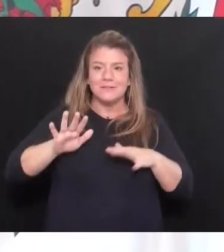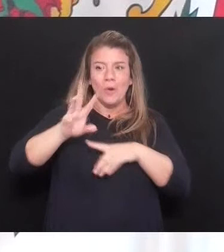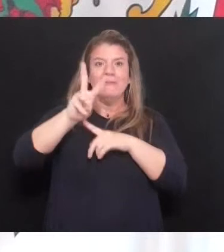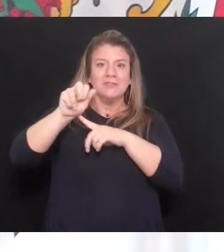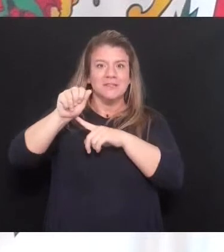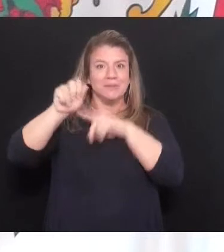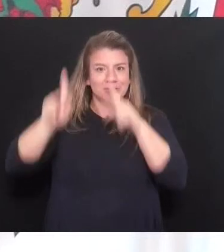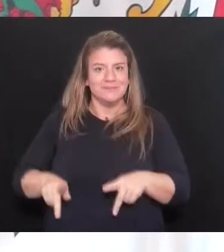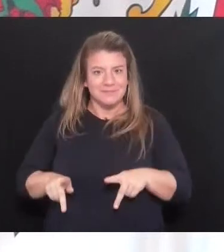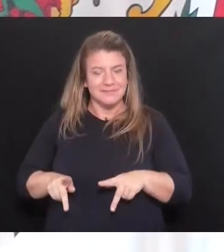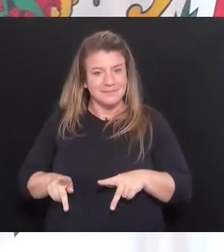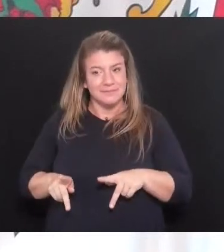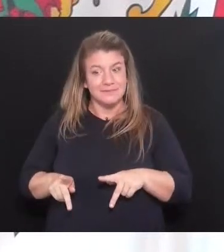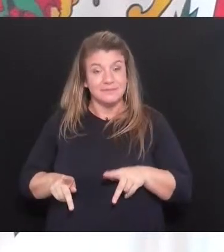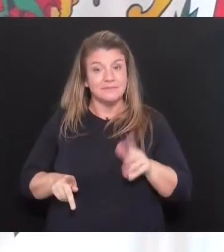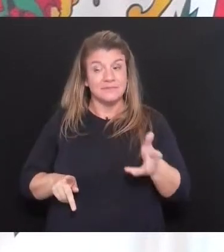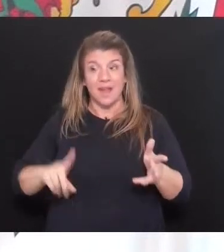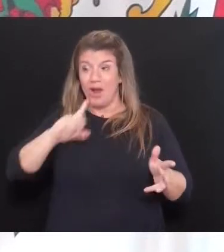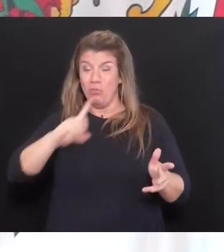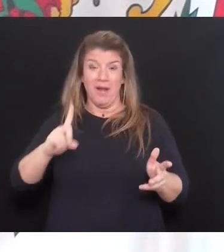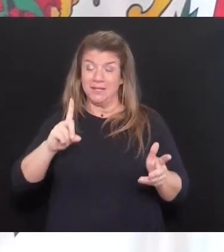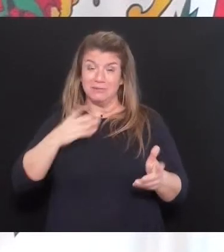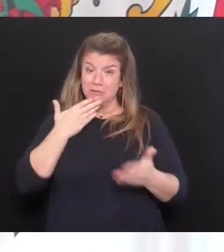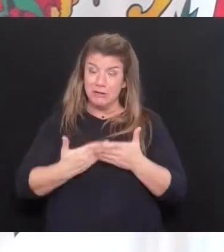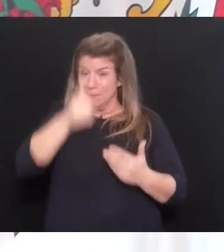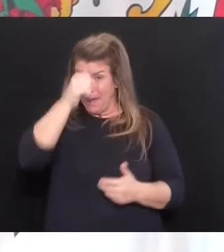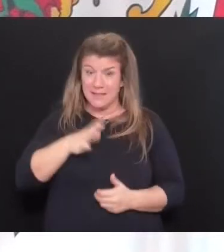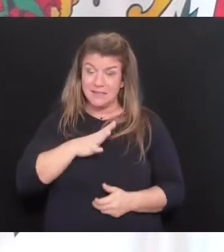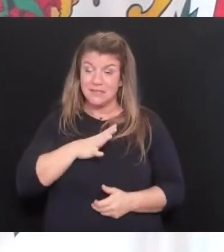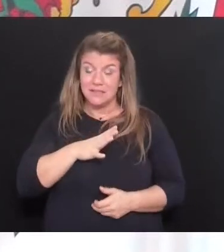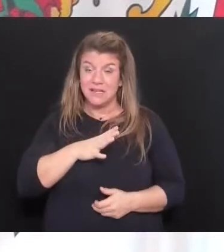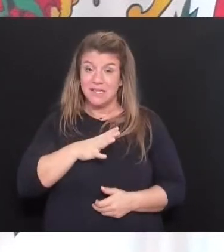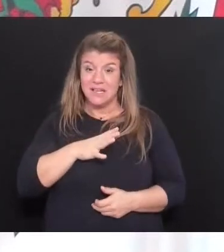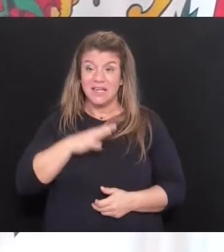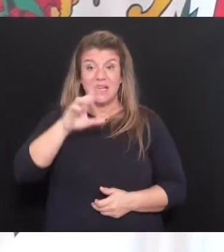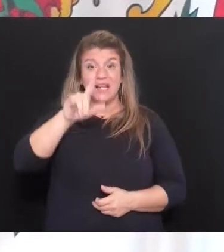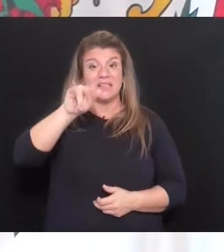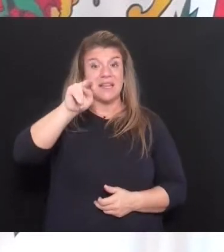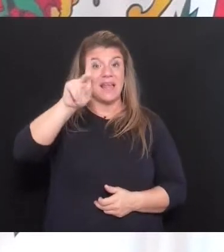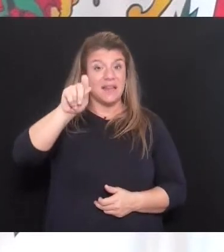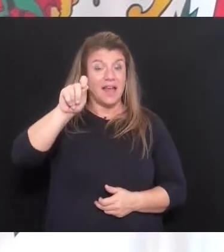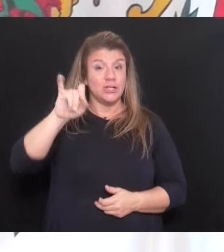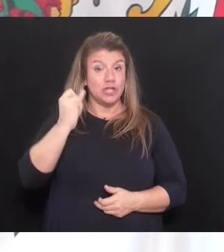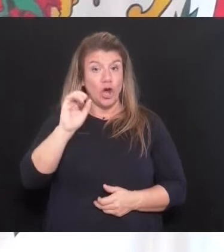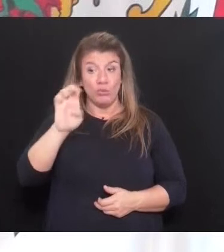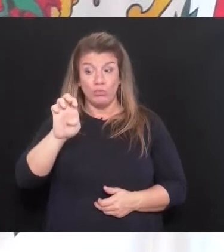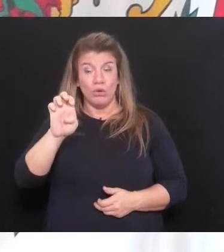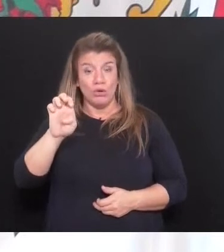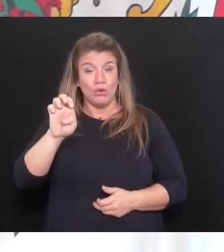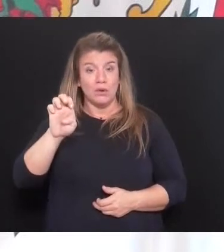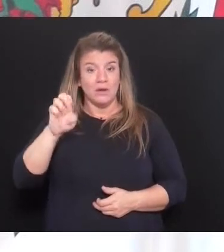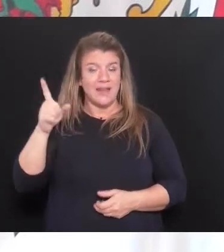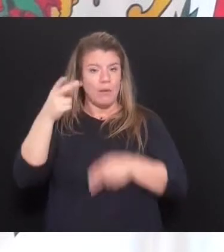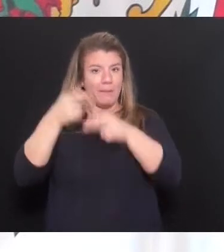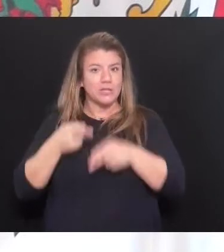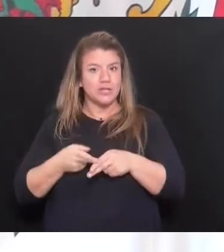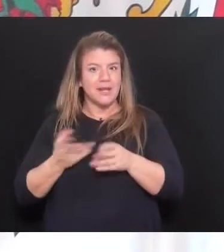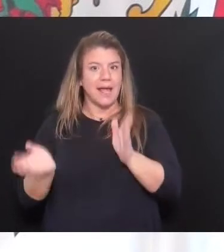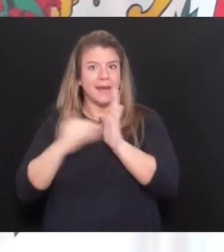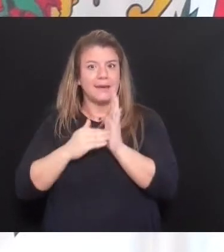Virginian, a heck of a man. When he mentioned Linda and Joe just a second ago,